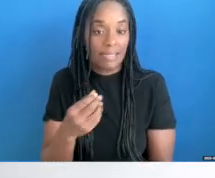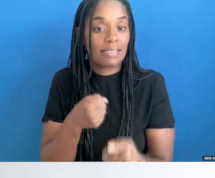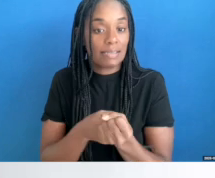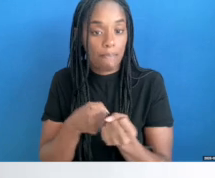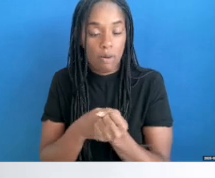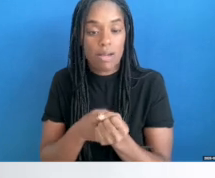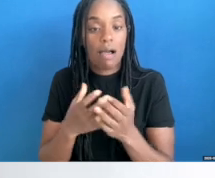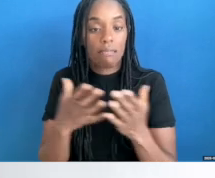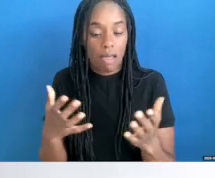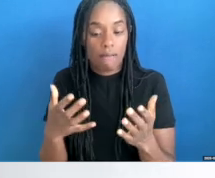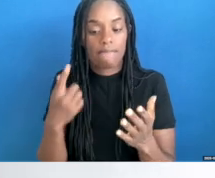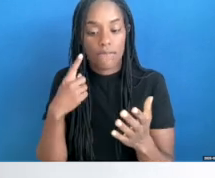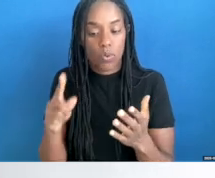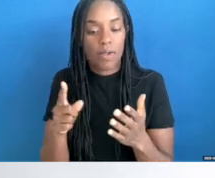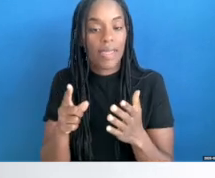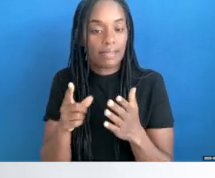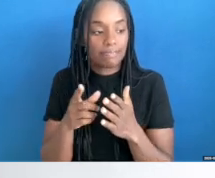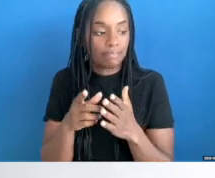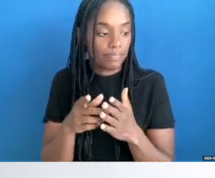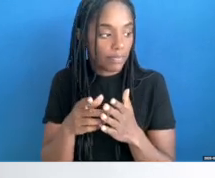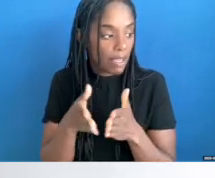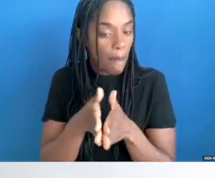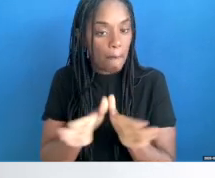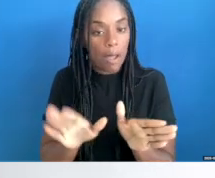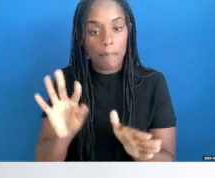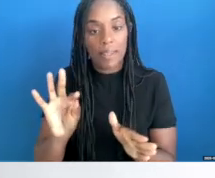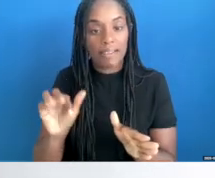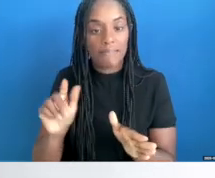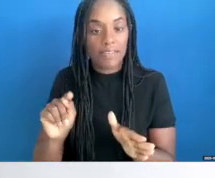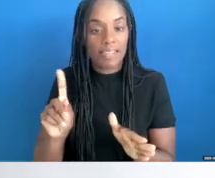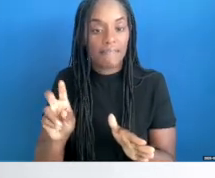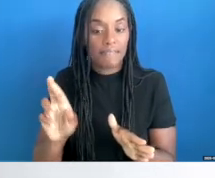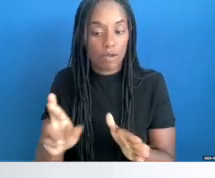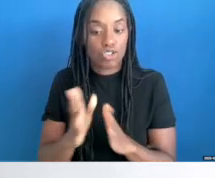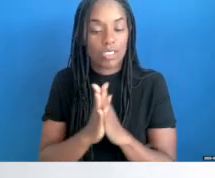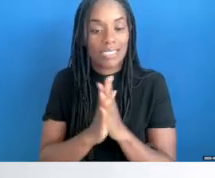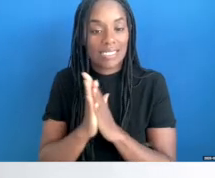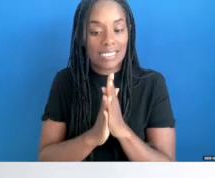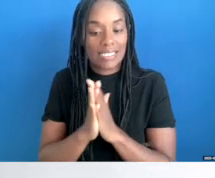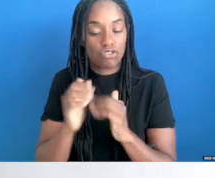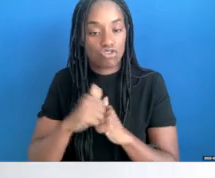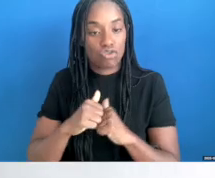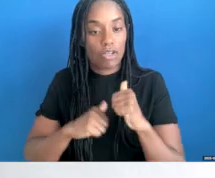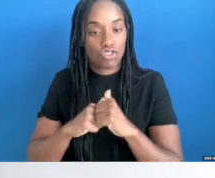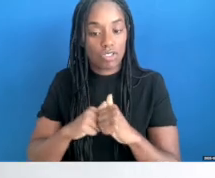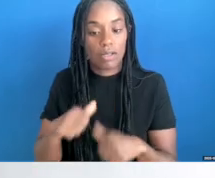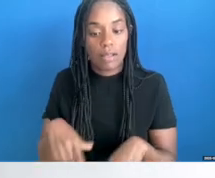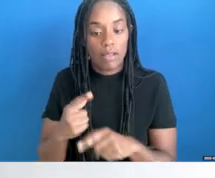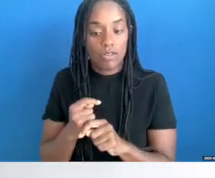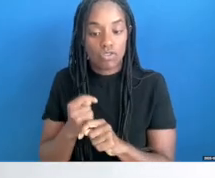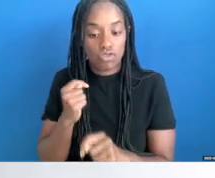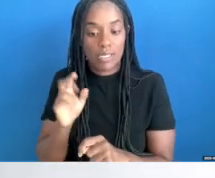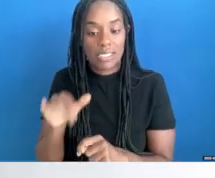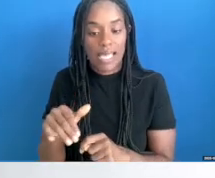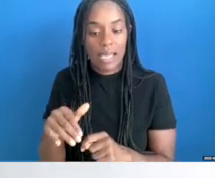a public fleet voucher incentive structure. Those fleets that are subject to the Advanced Clean Fleets